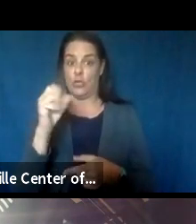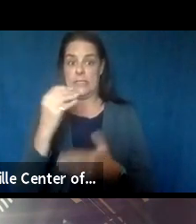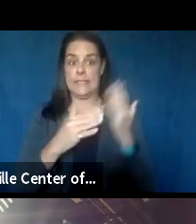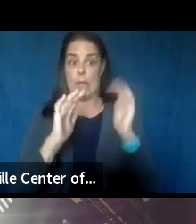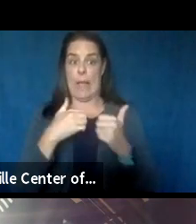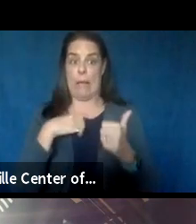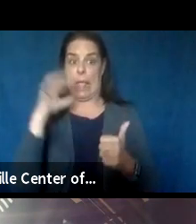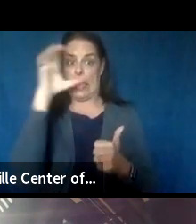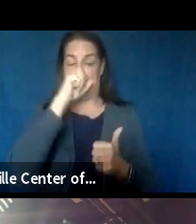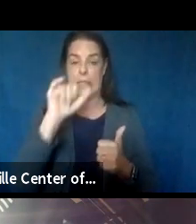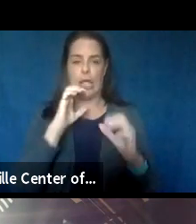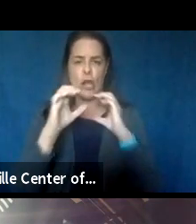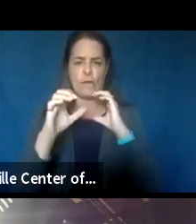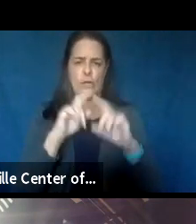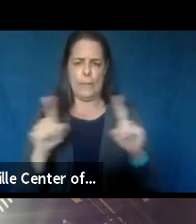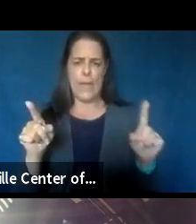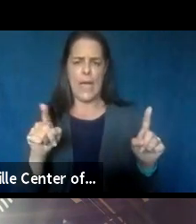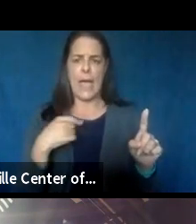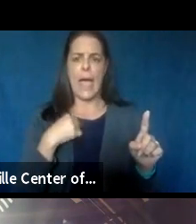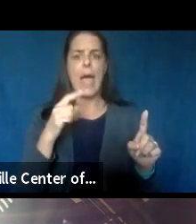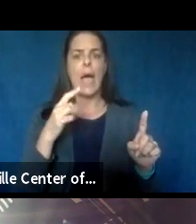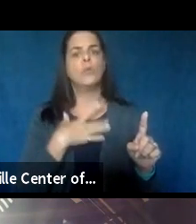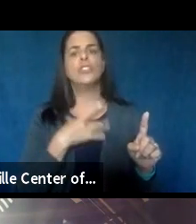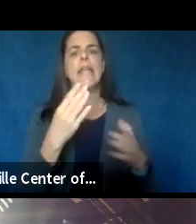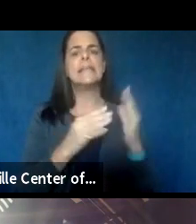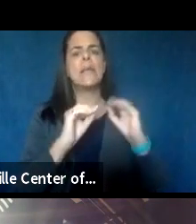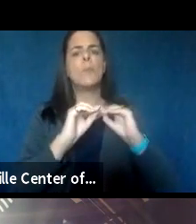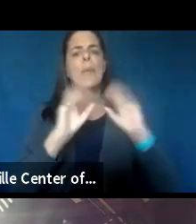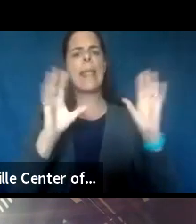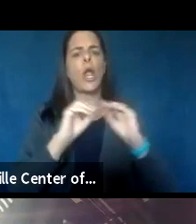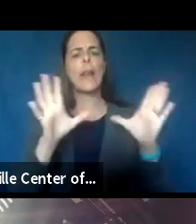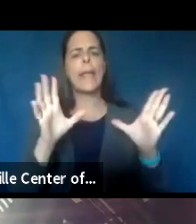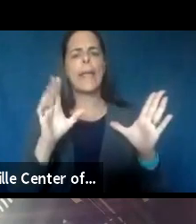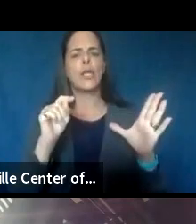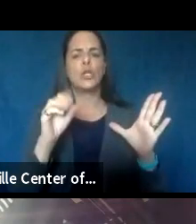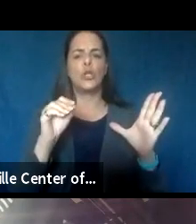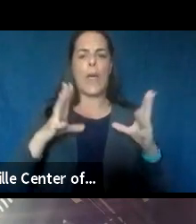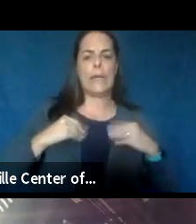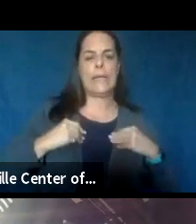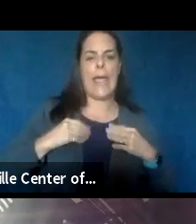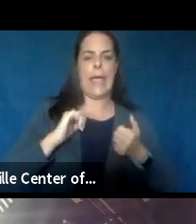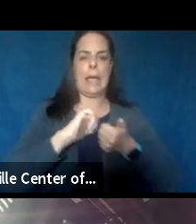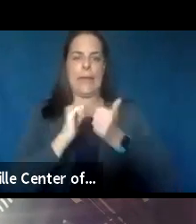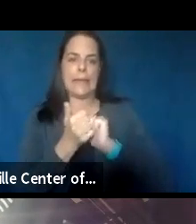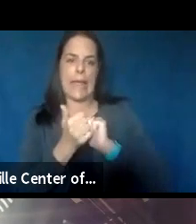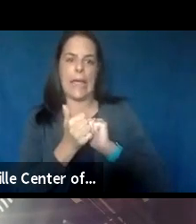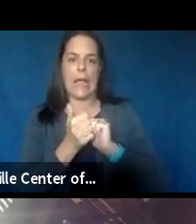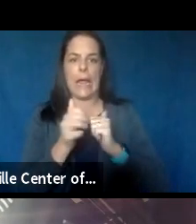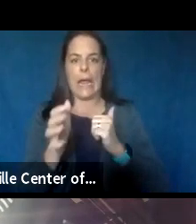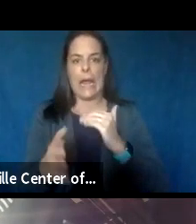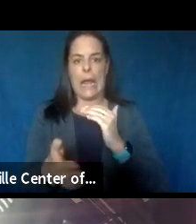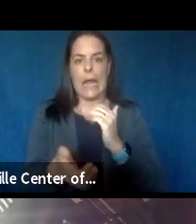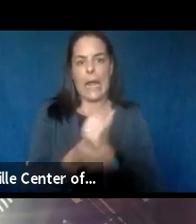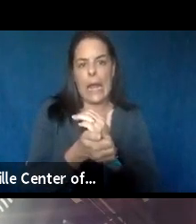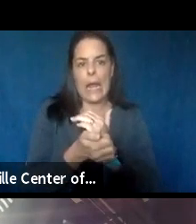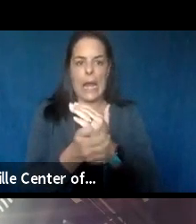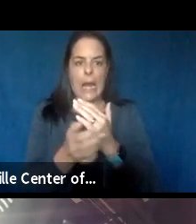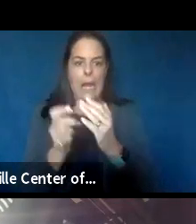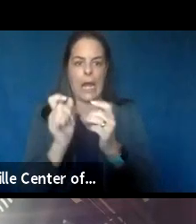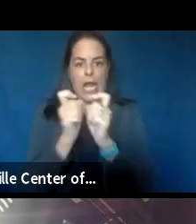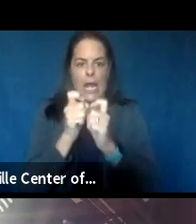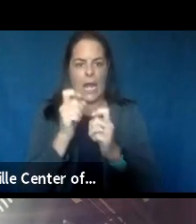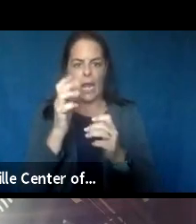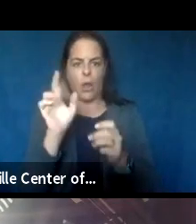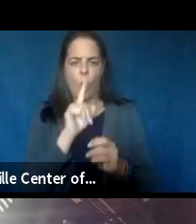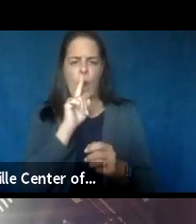that conversation, but I just like some clarity, adapting, adopting, amending, tweaking, where we are in